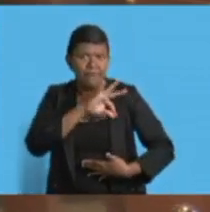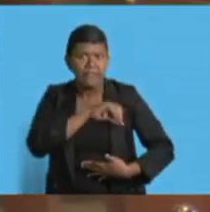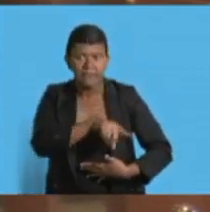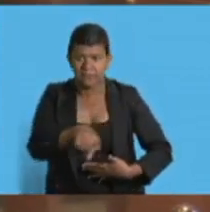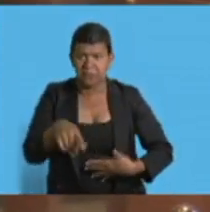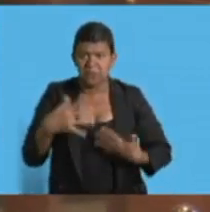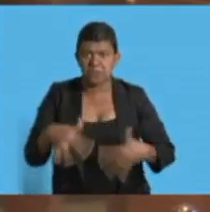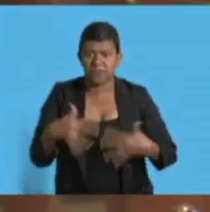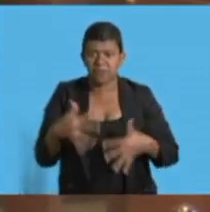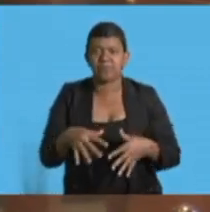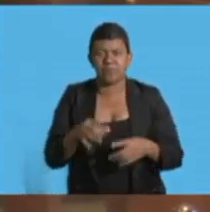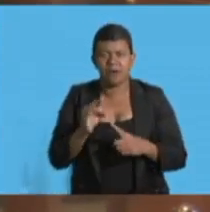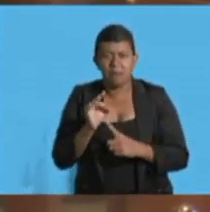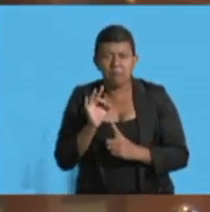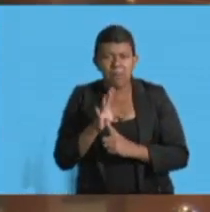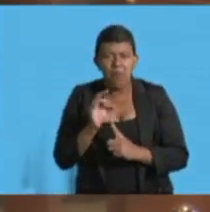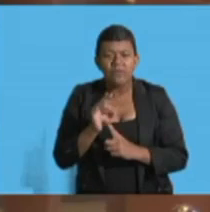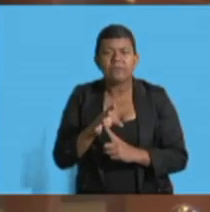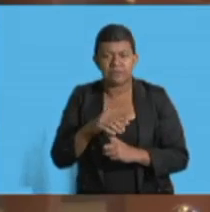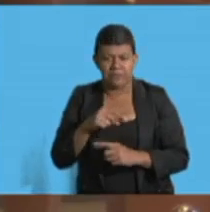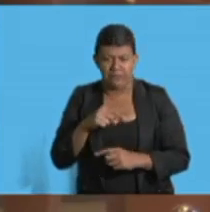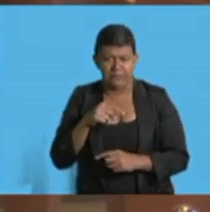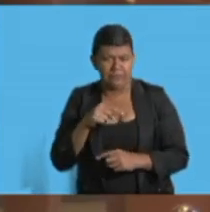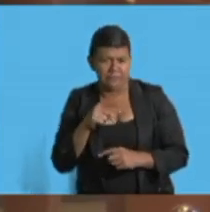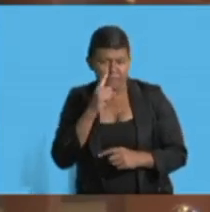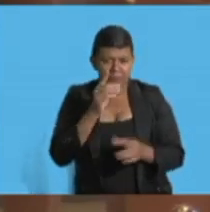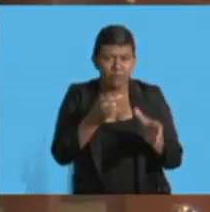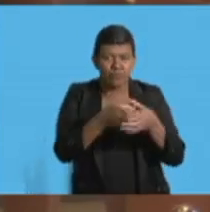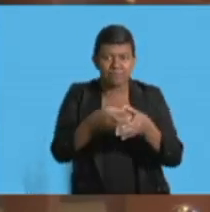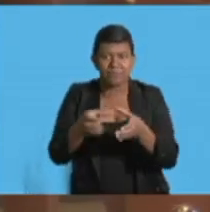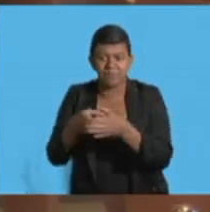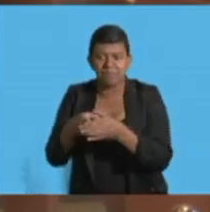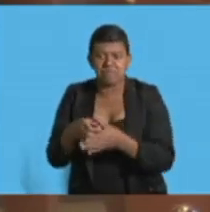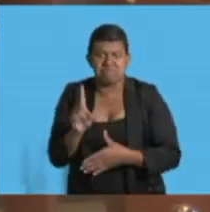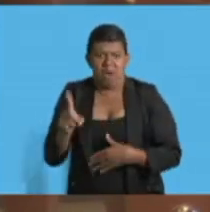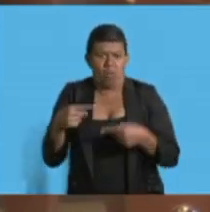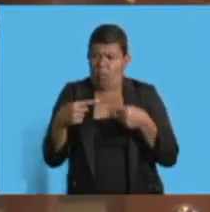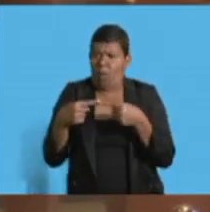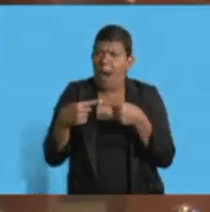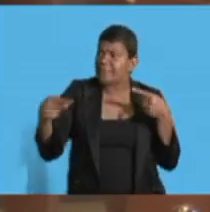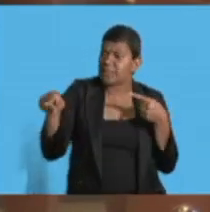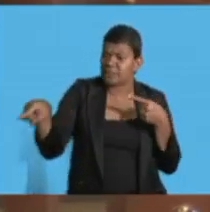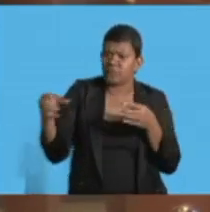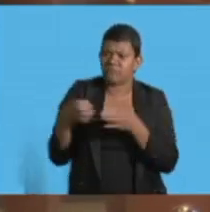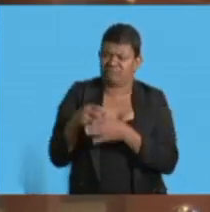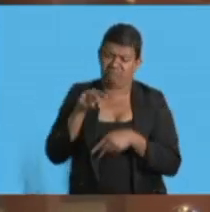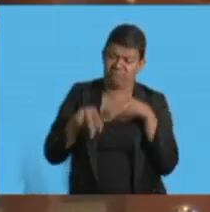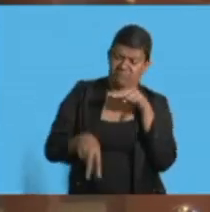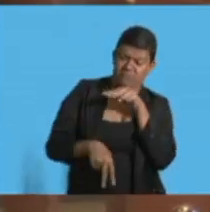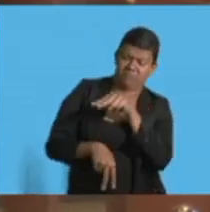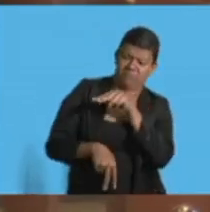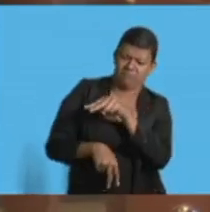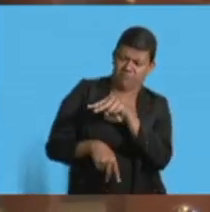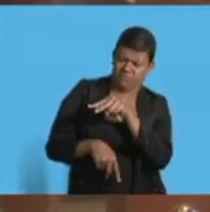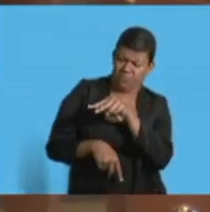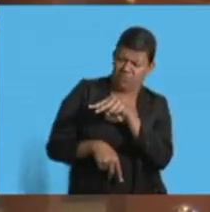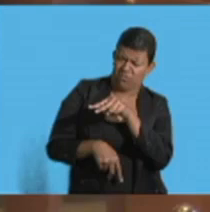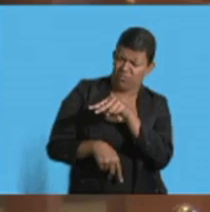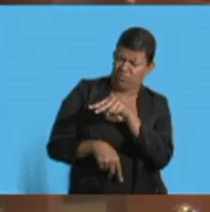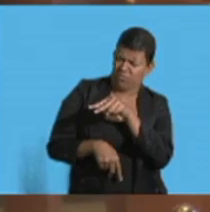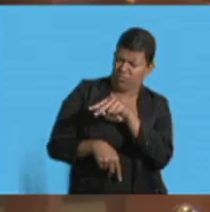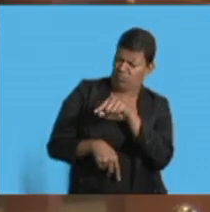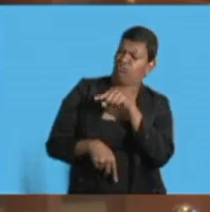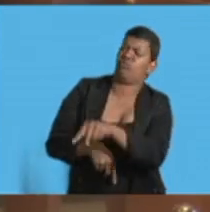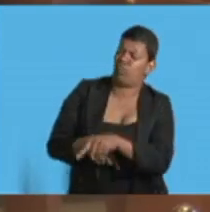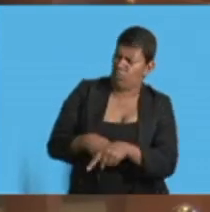disadvantaged people of Fiji. It is always seen by the opposite side of the House as handouts, freebies,